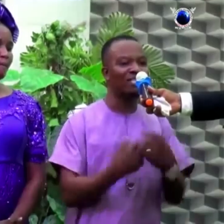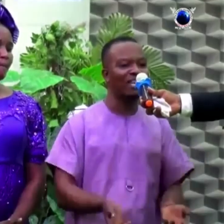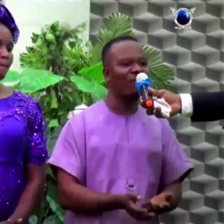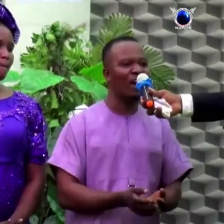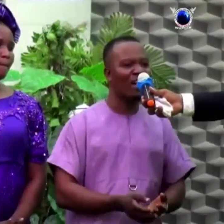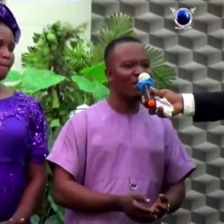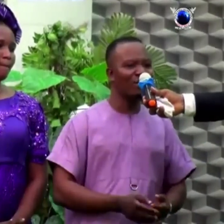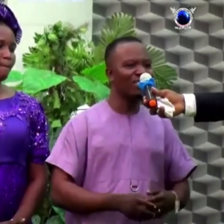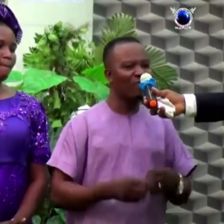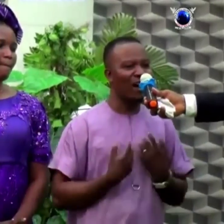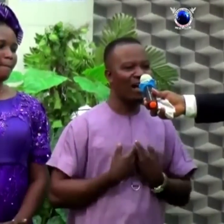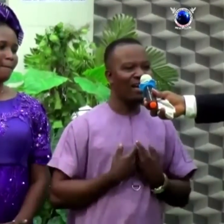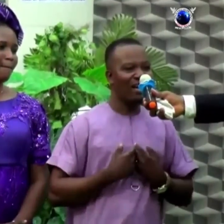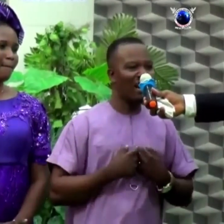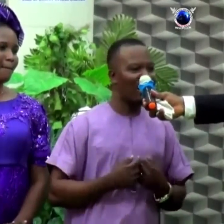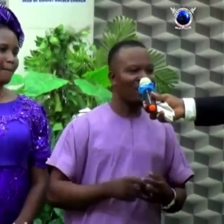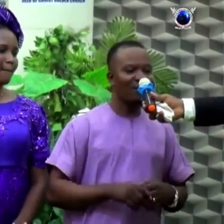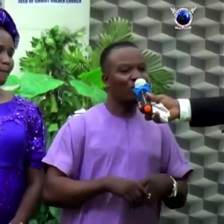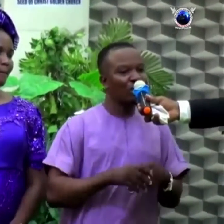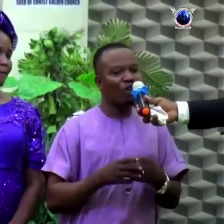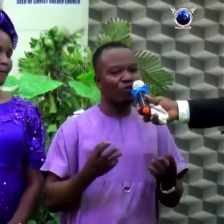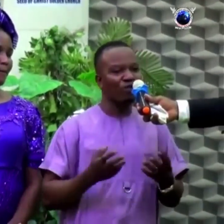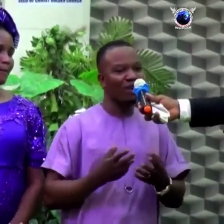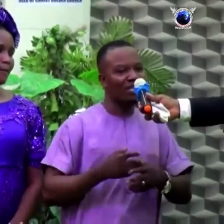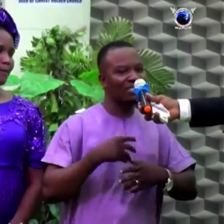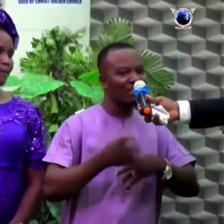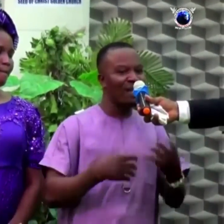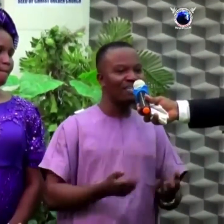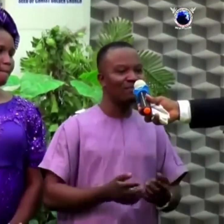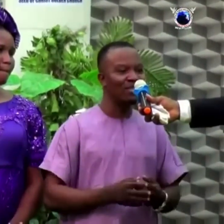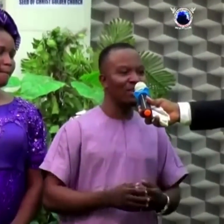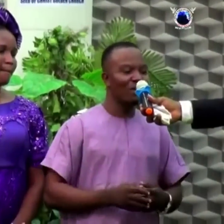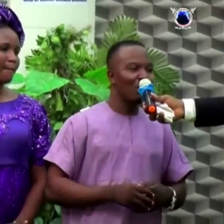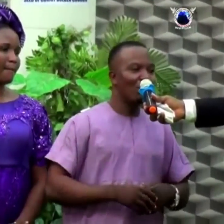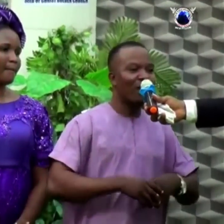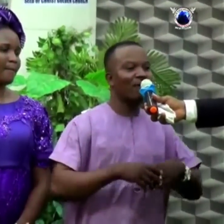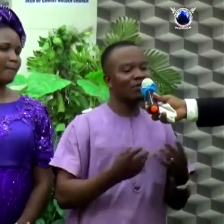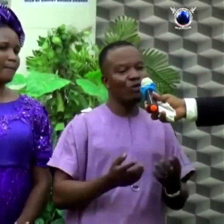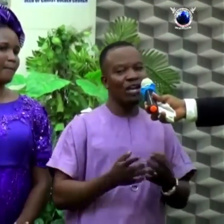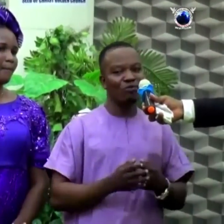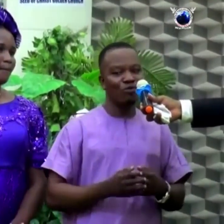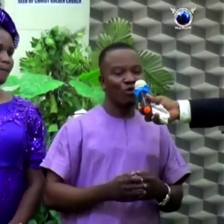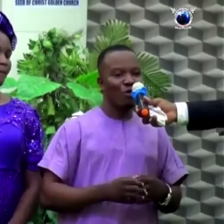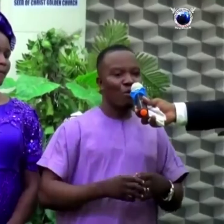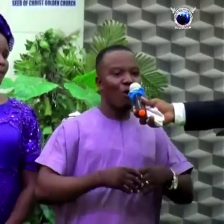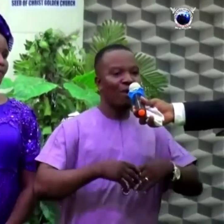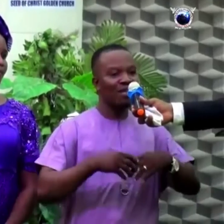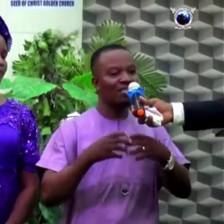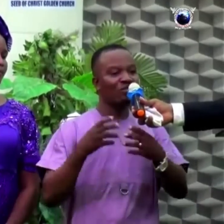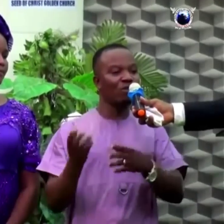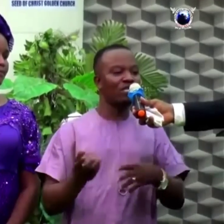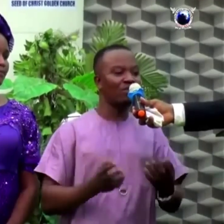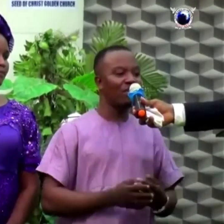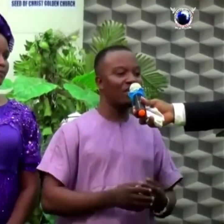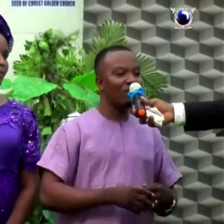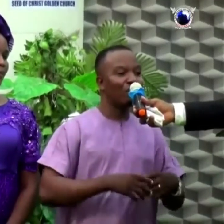ku ma se driver mo ni driver ah o difficult fun mi pe lati change mind me musha gba si won lenu mo wa bere si